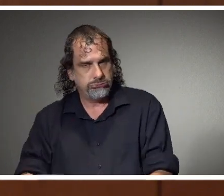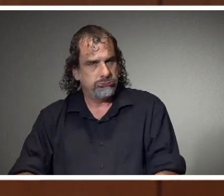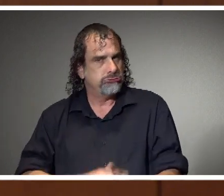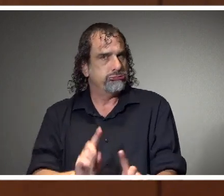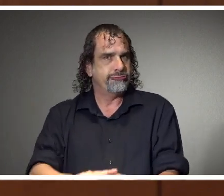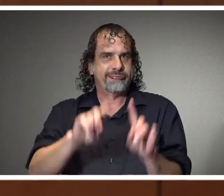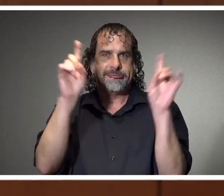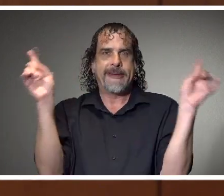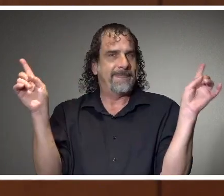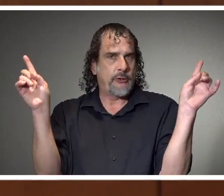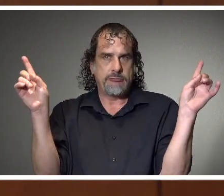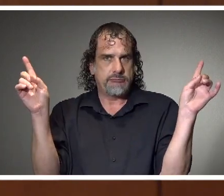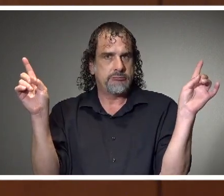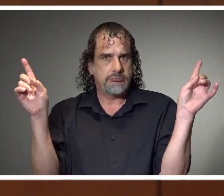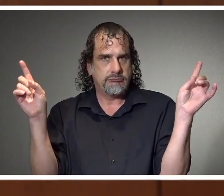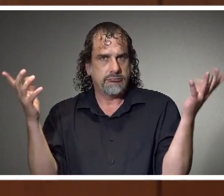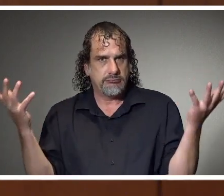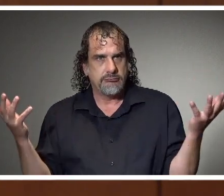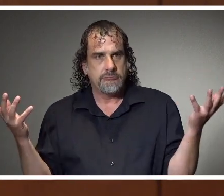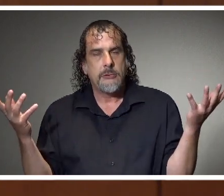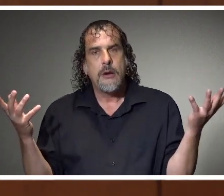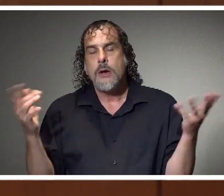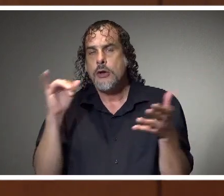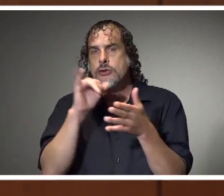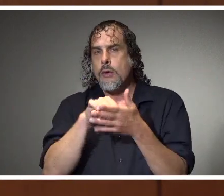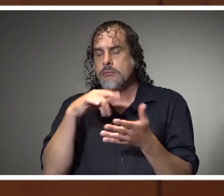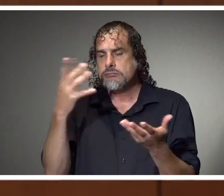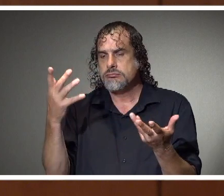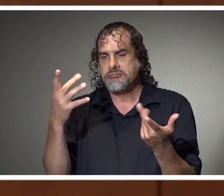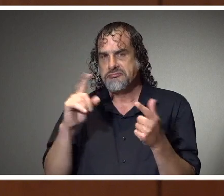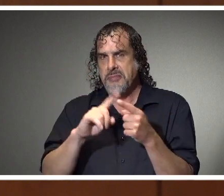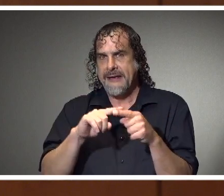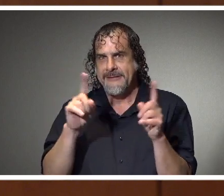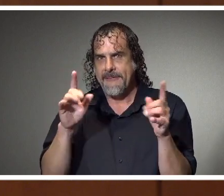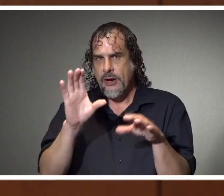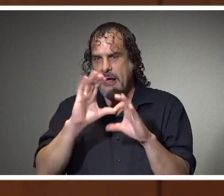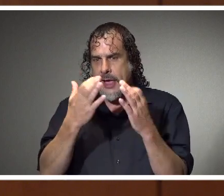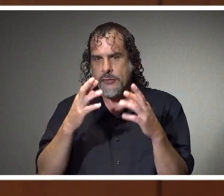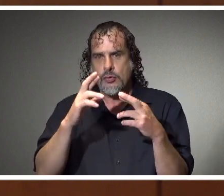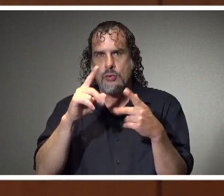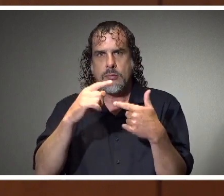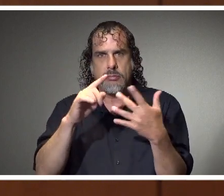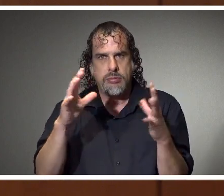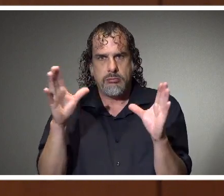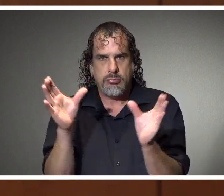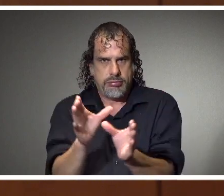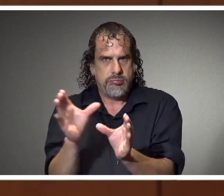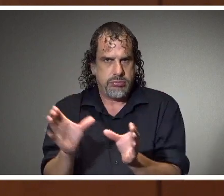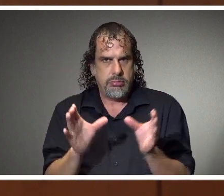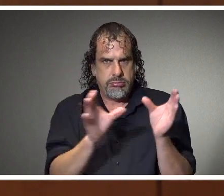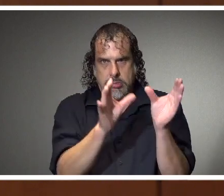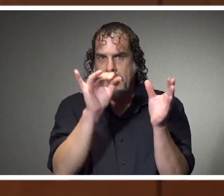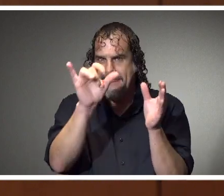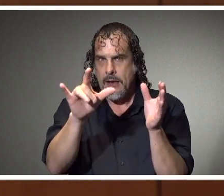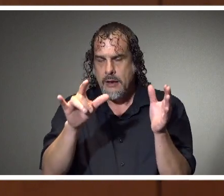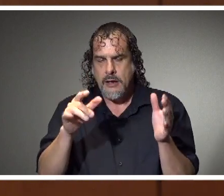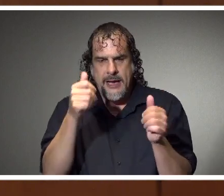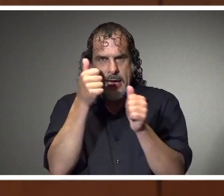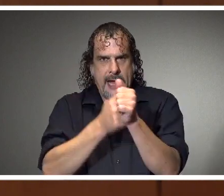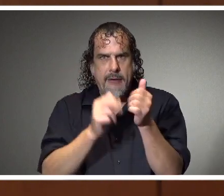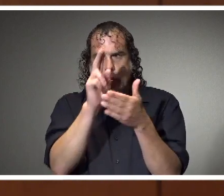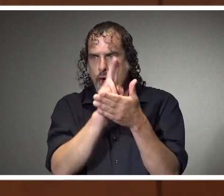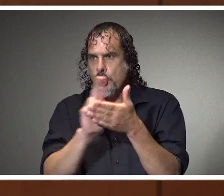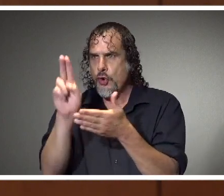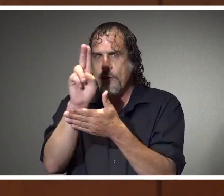the September of 2019 timeframe, and because of that, every university has to make